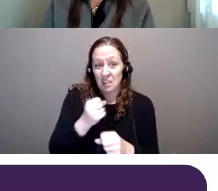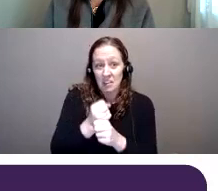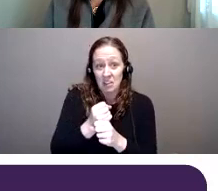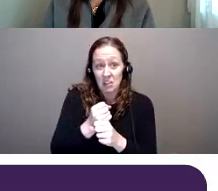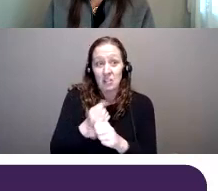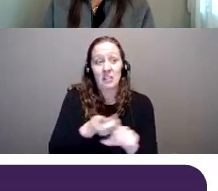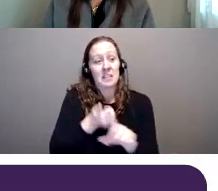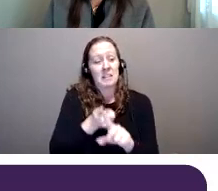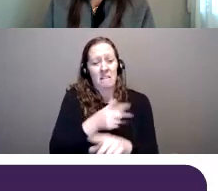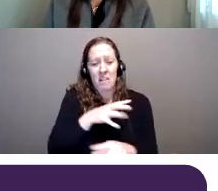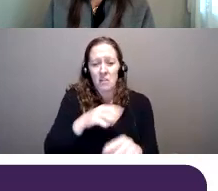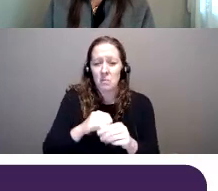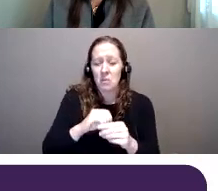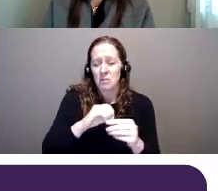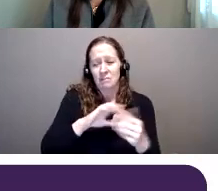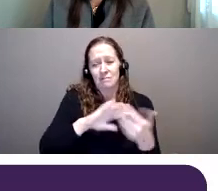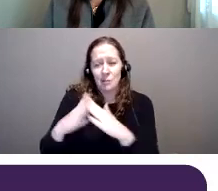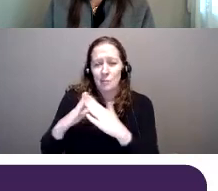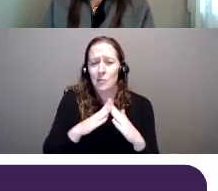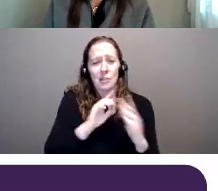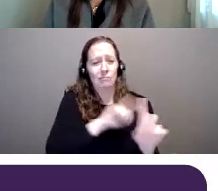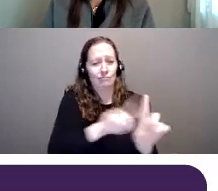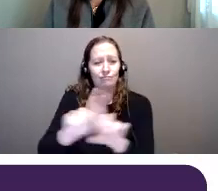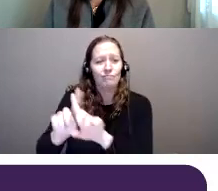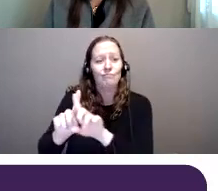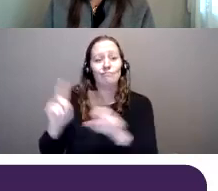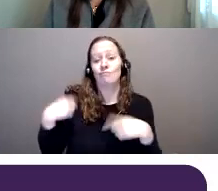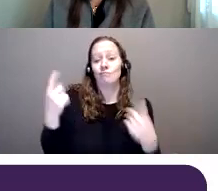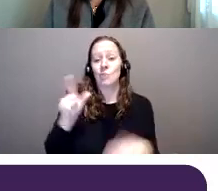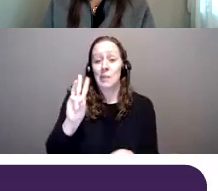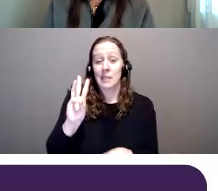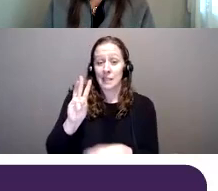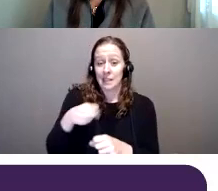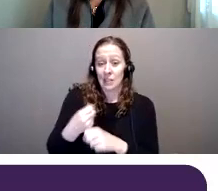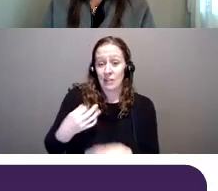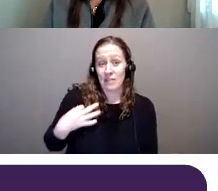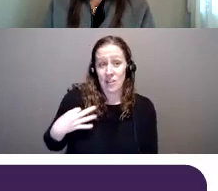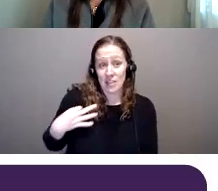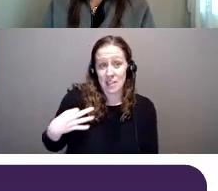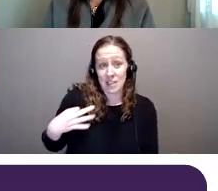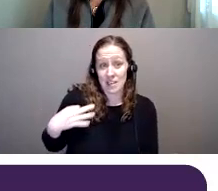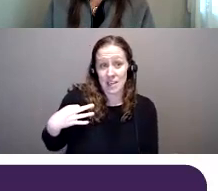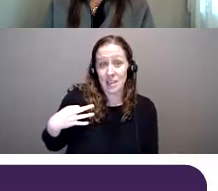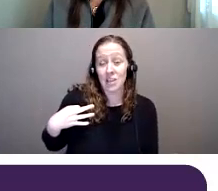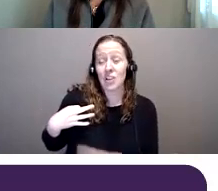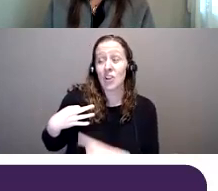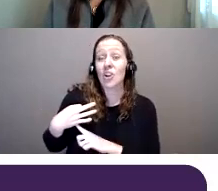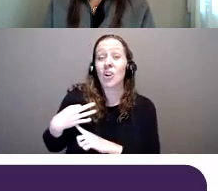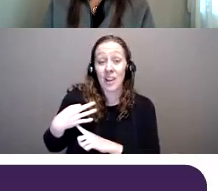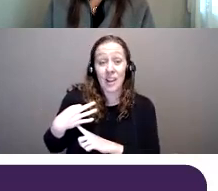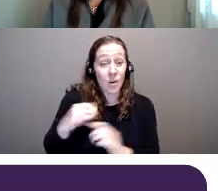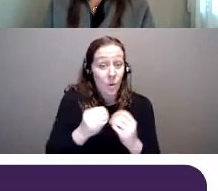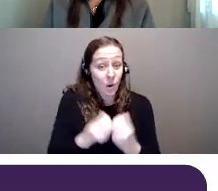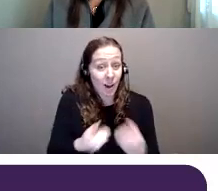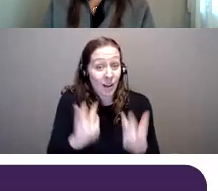member of the community, volunteering for the past 26 years with more than 35 organizations.